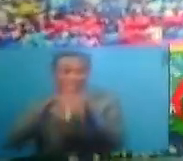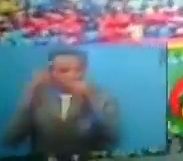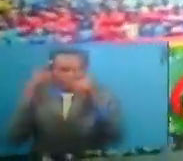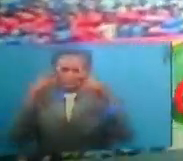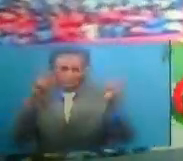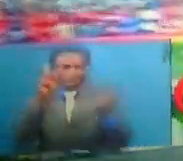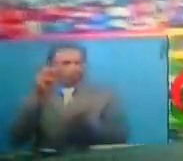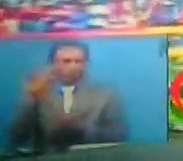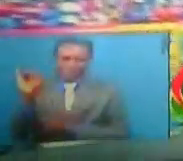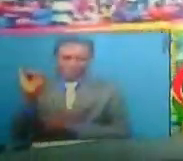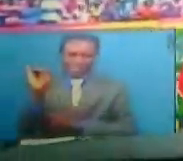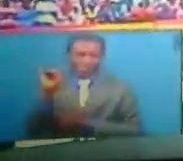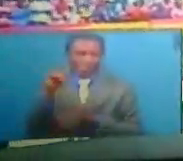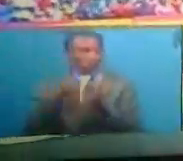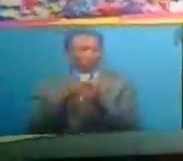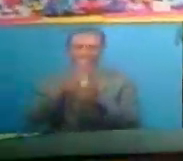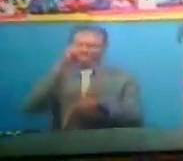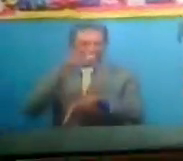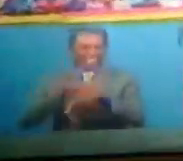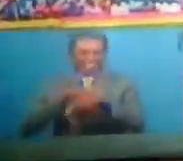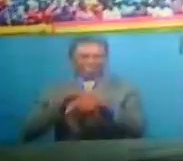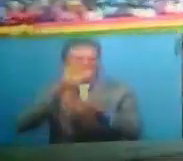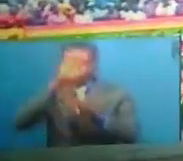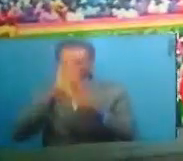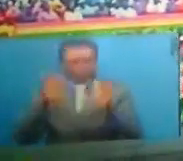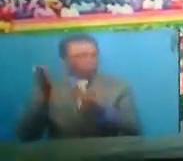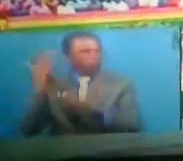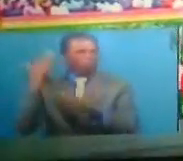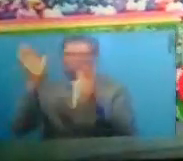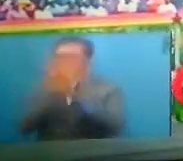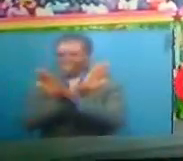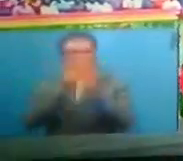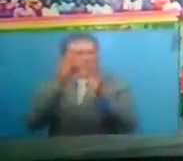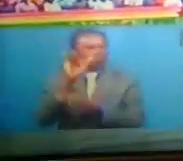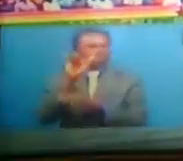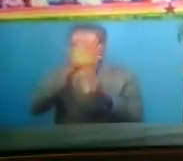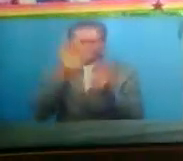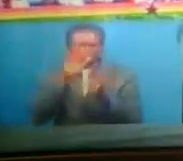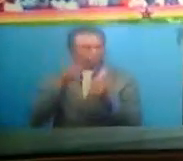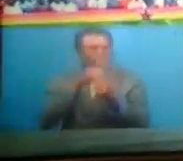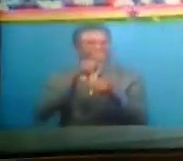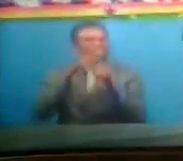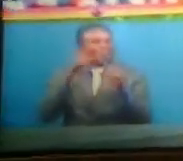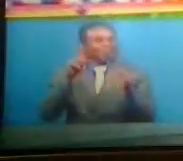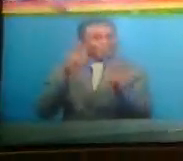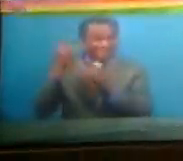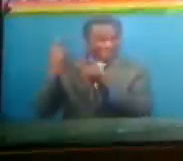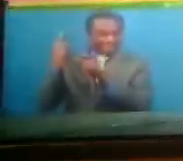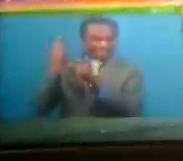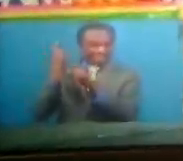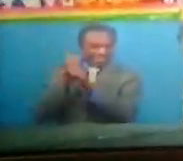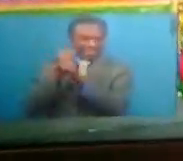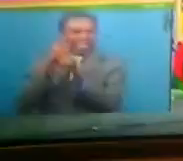parade ever to be held in the Ashanti regional capital, Kumasi. The first was in the northern regional capital of